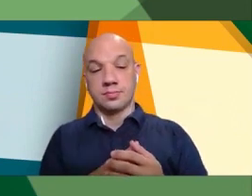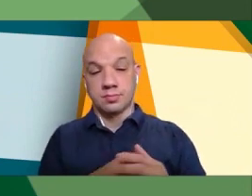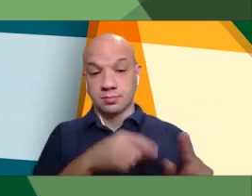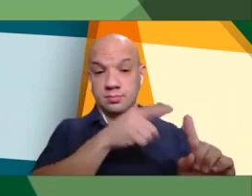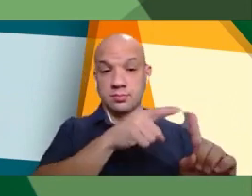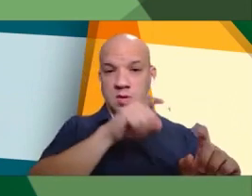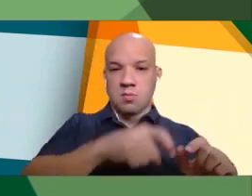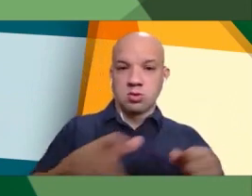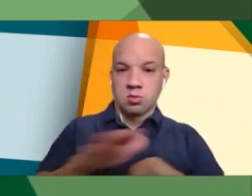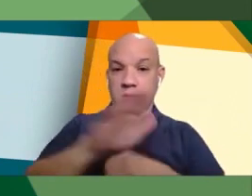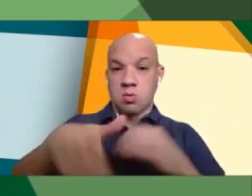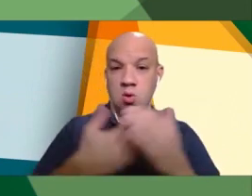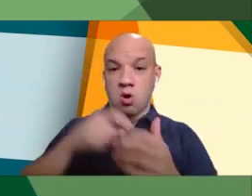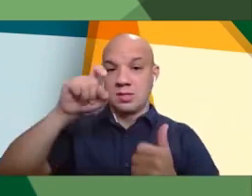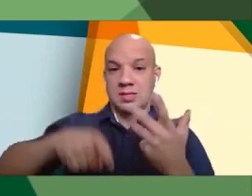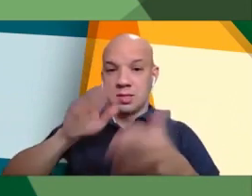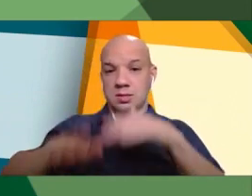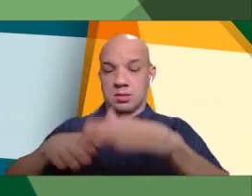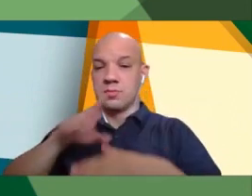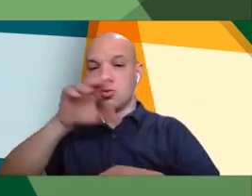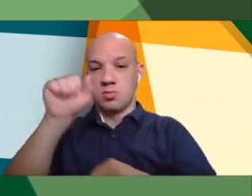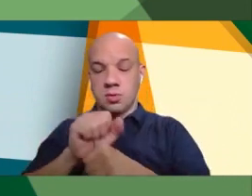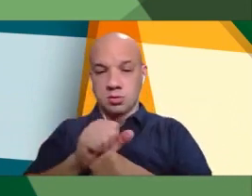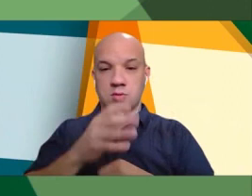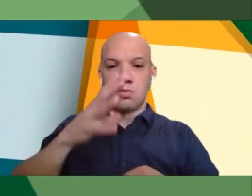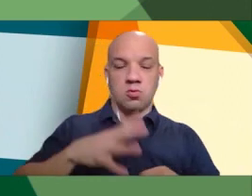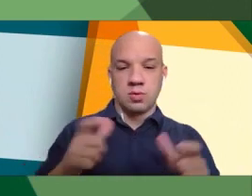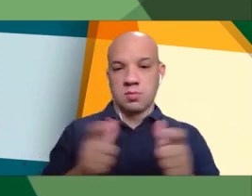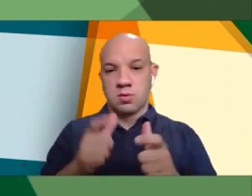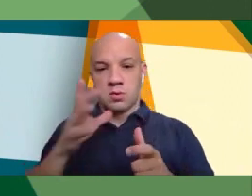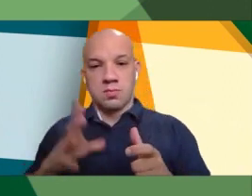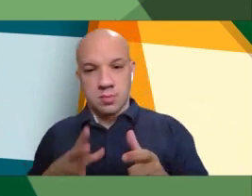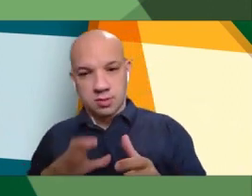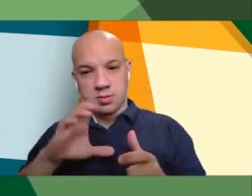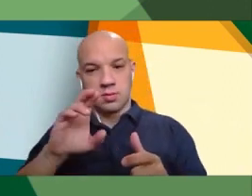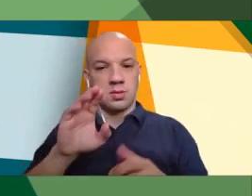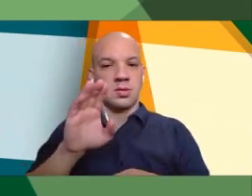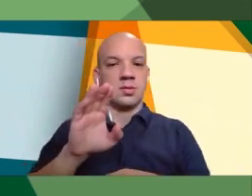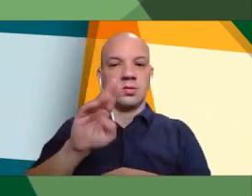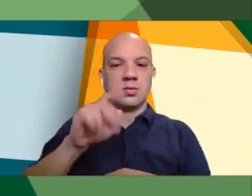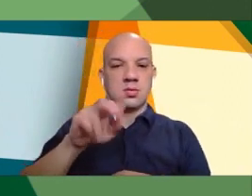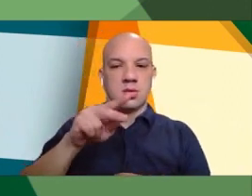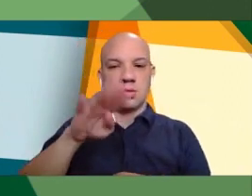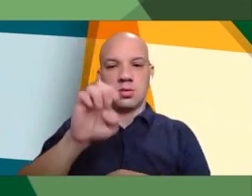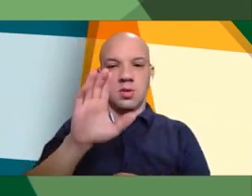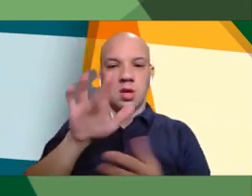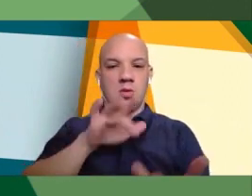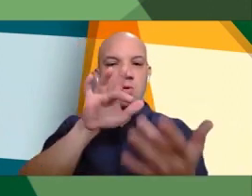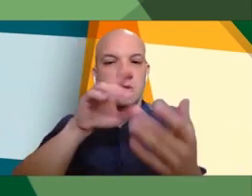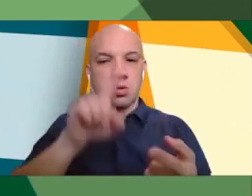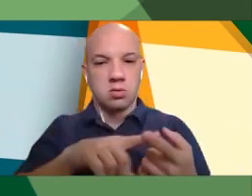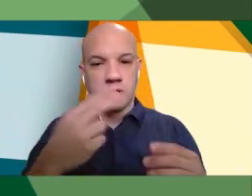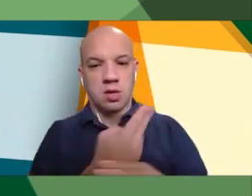to assure that minority firms and women's business enterprises are reached out to and used when